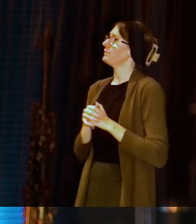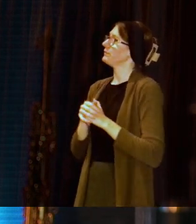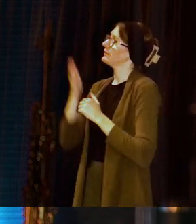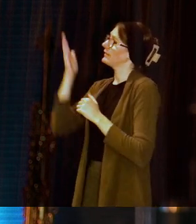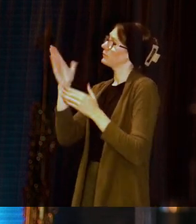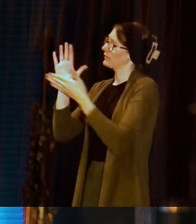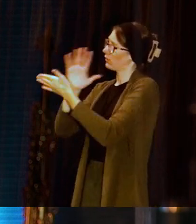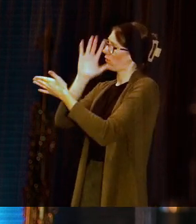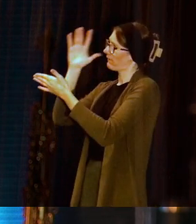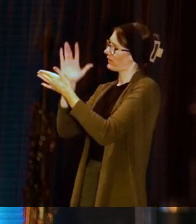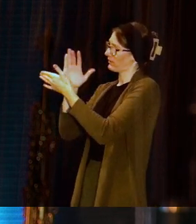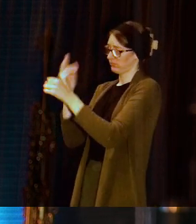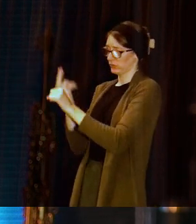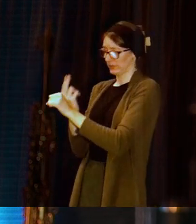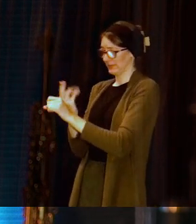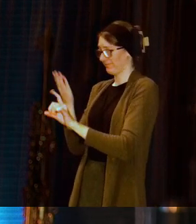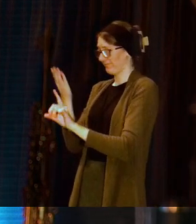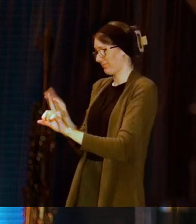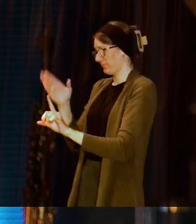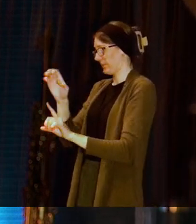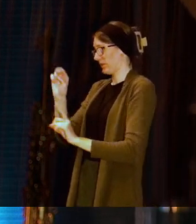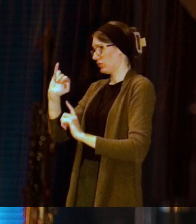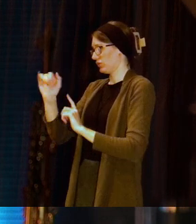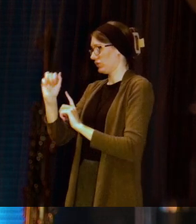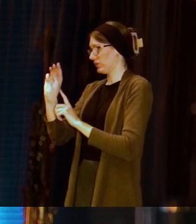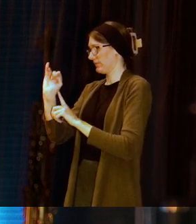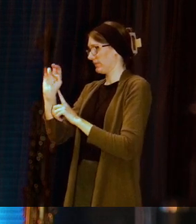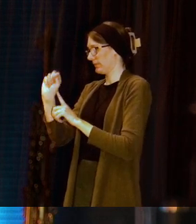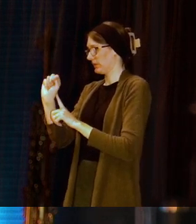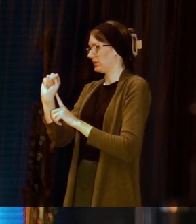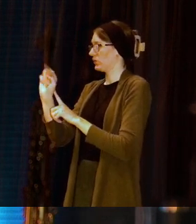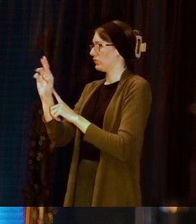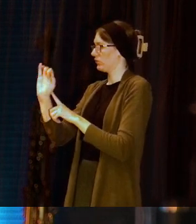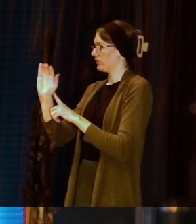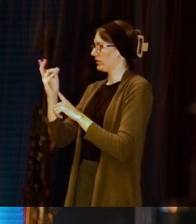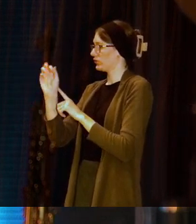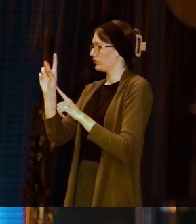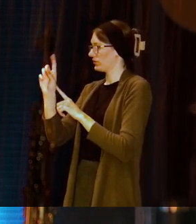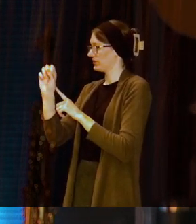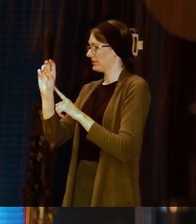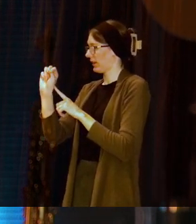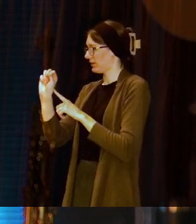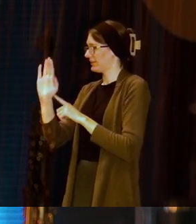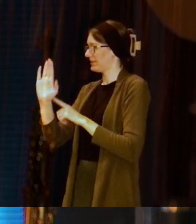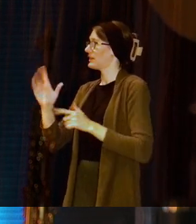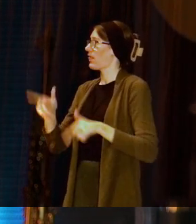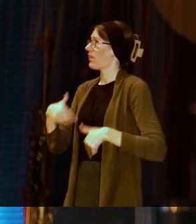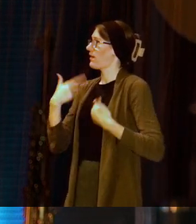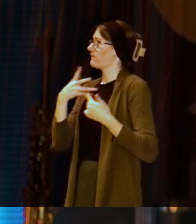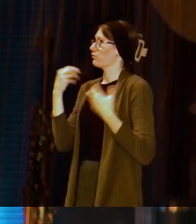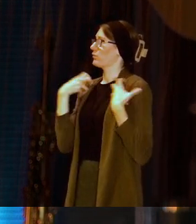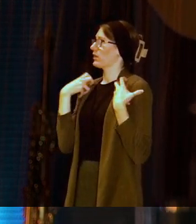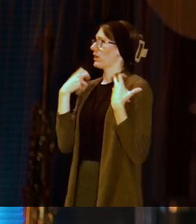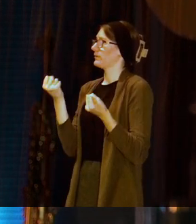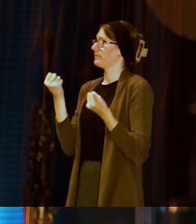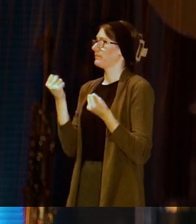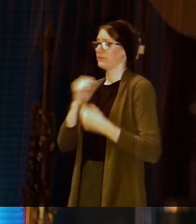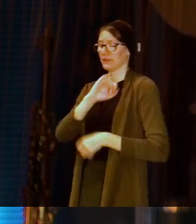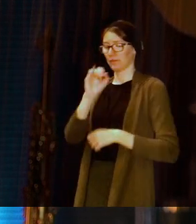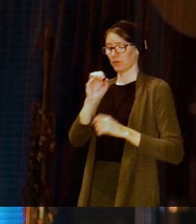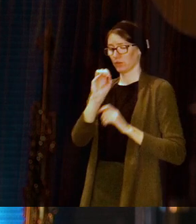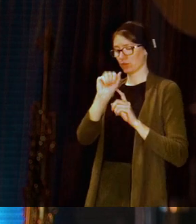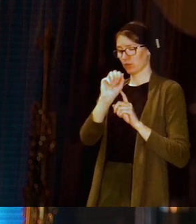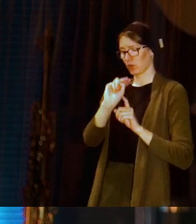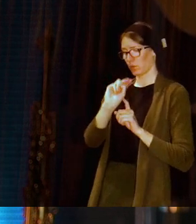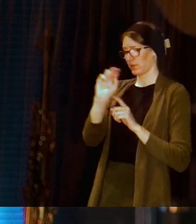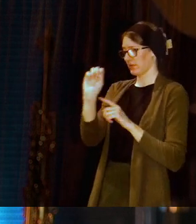do in and through Benjamin Richardson's life and recovery. Lord, we continue to pray for Joan Schneider, for